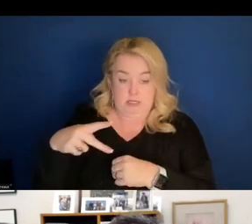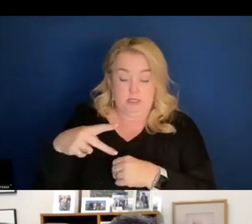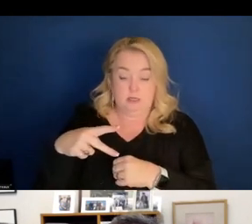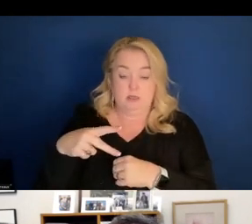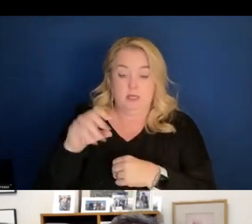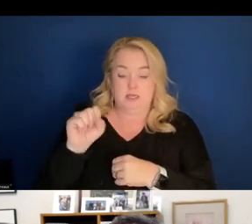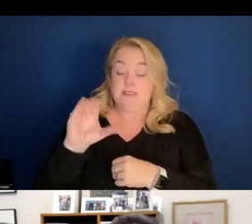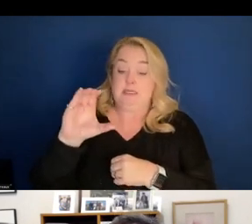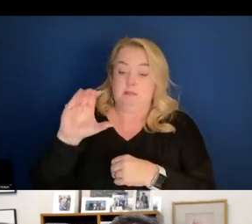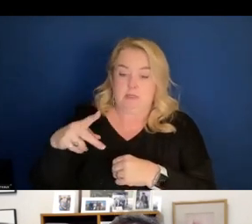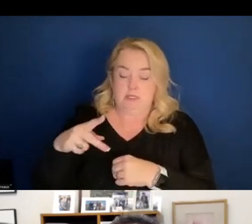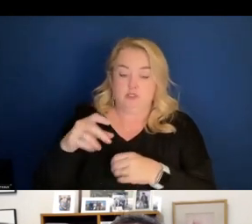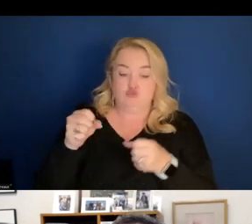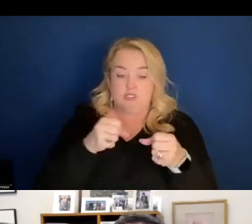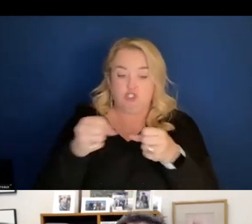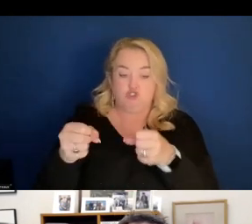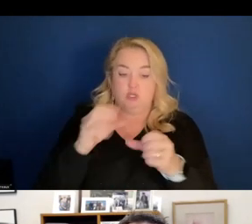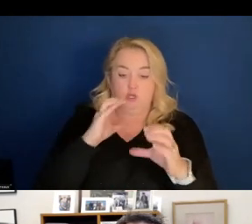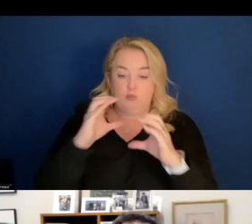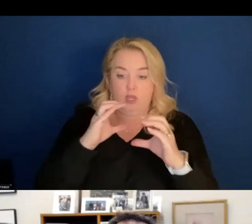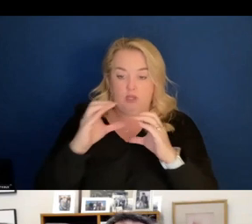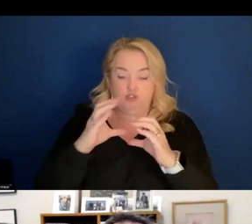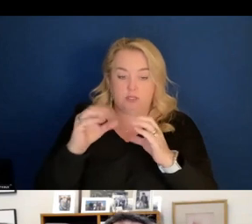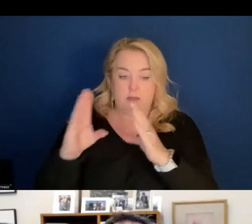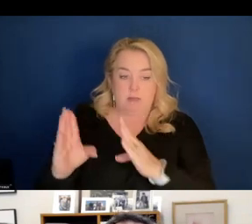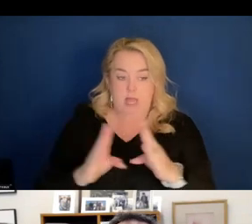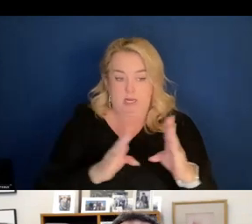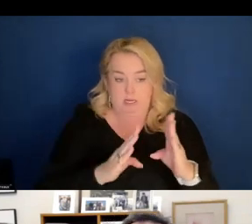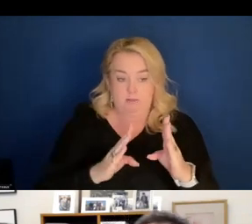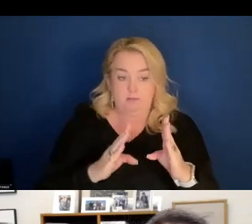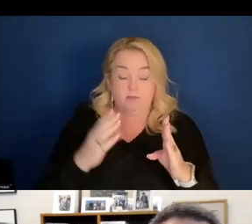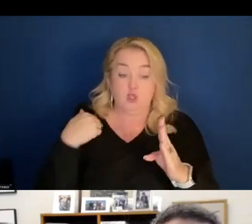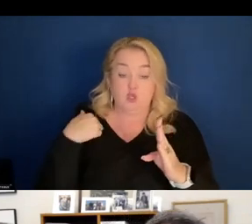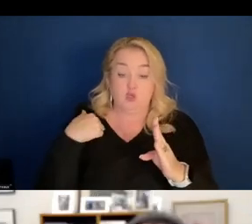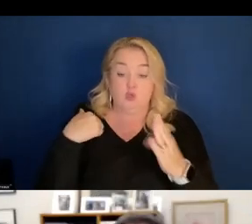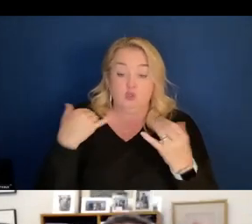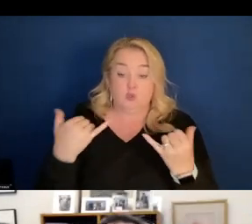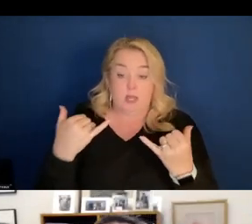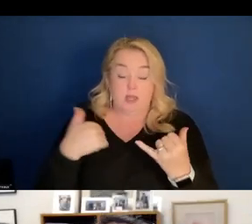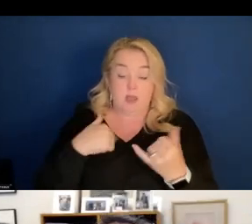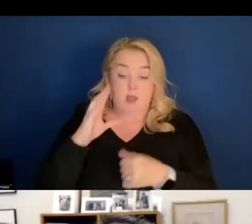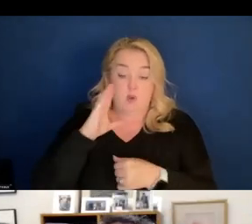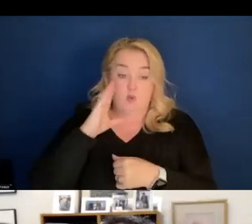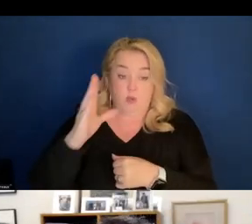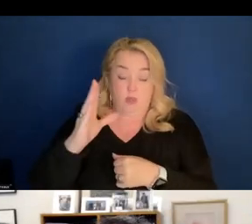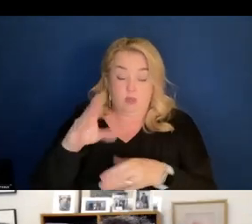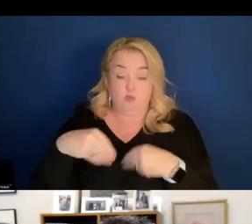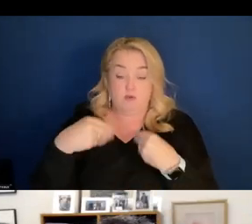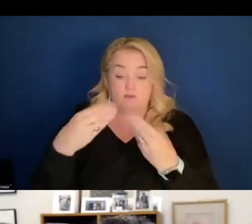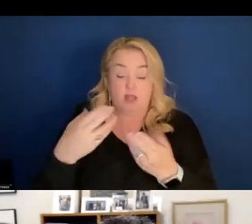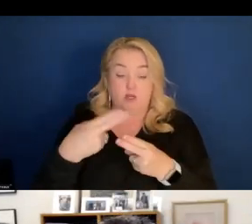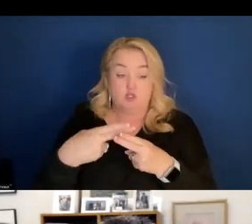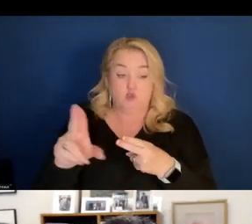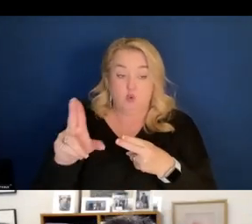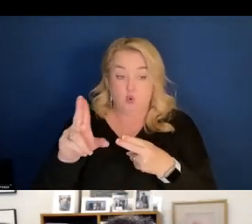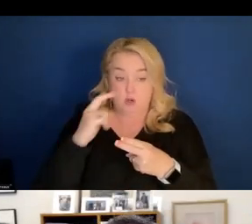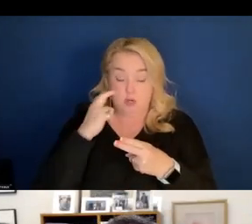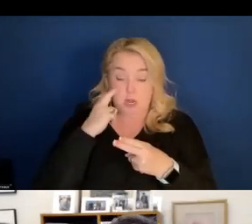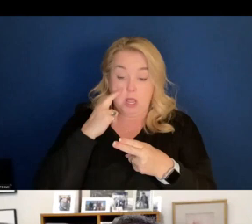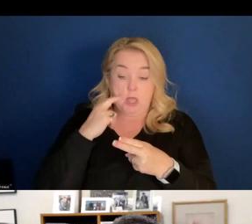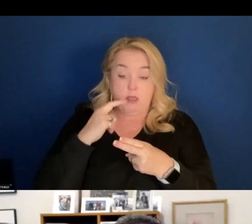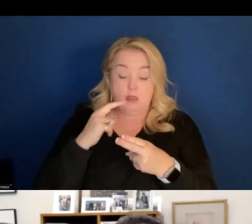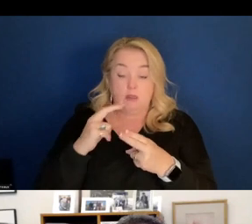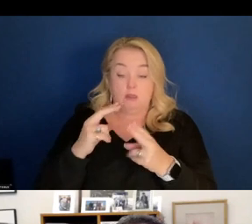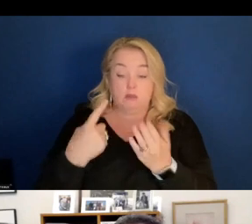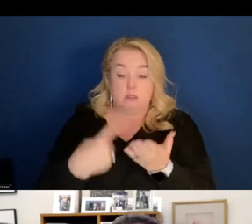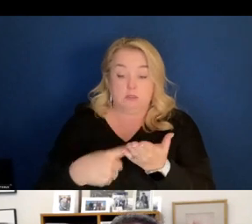for Strategic Communications and Planning. So today I will first of all provide a very short course over the